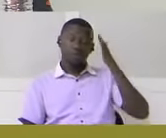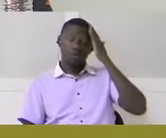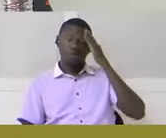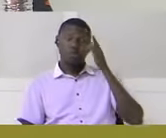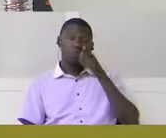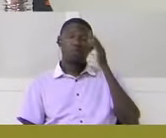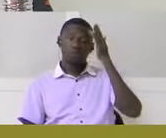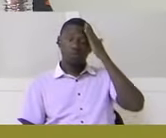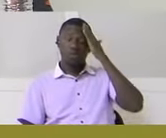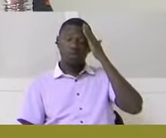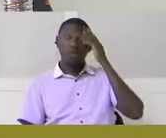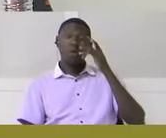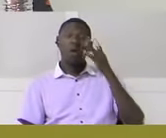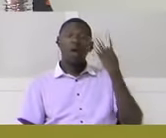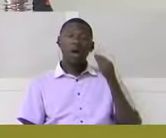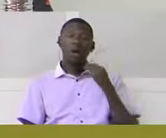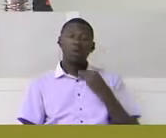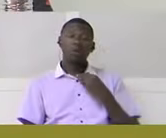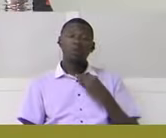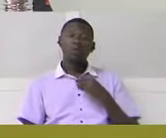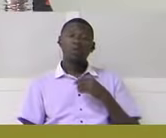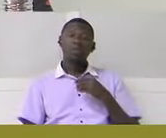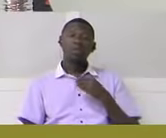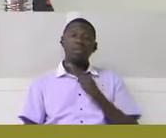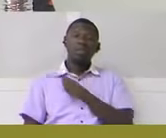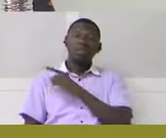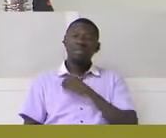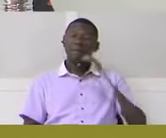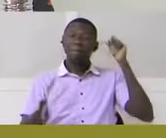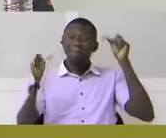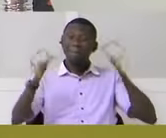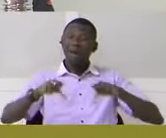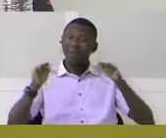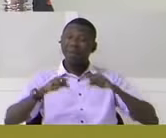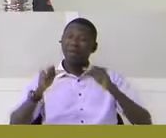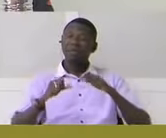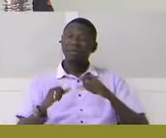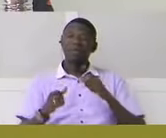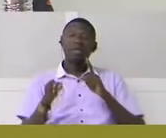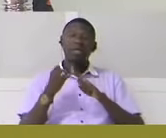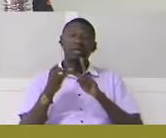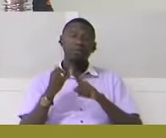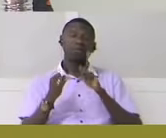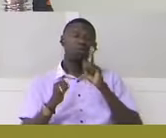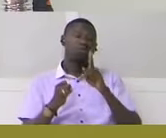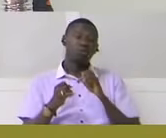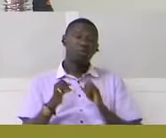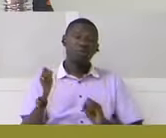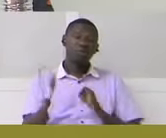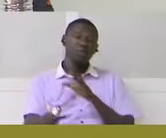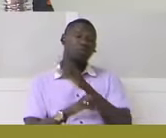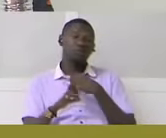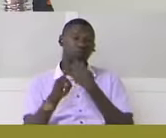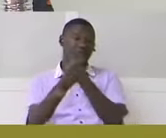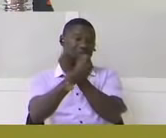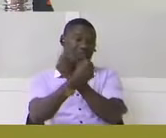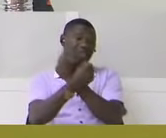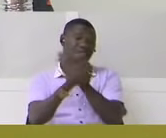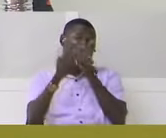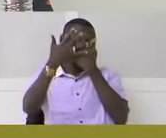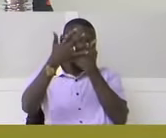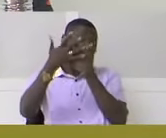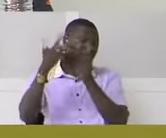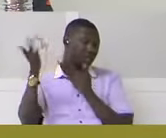of how he maltreated some of them. Some were sent to jail. Nga long ibuta kalamale ay tajire ya menke ulu dulu la je. Fo